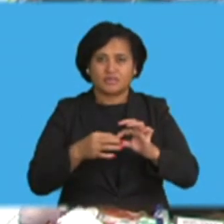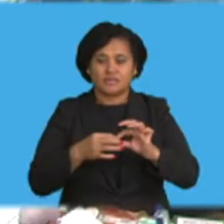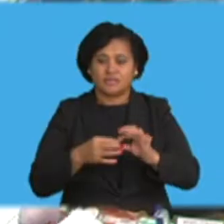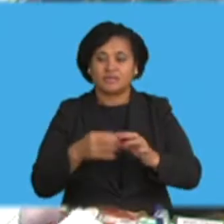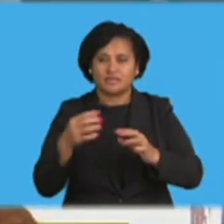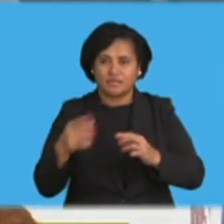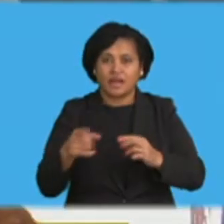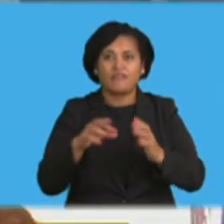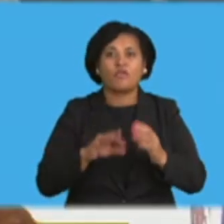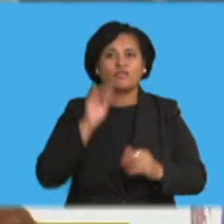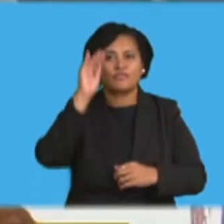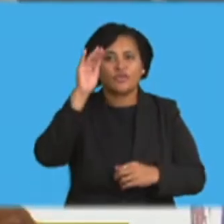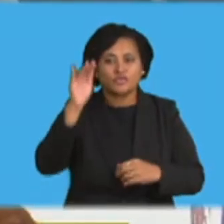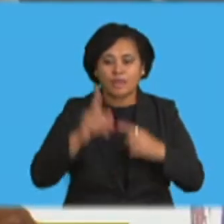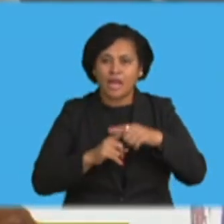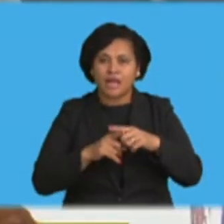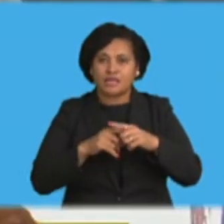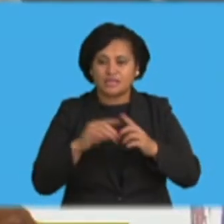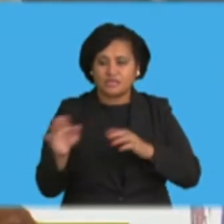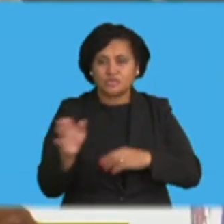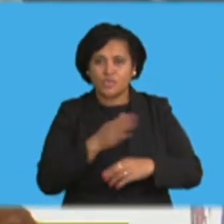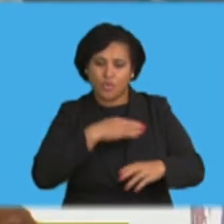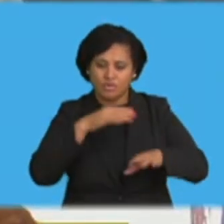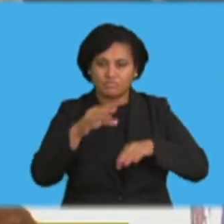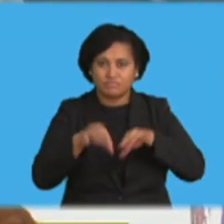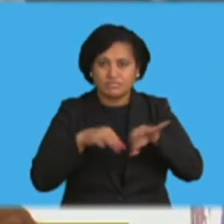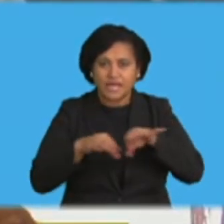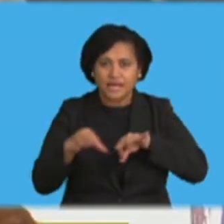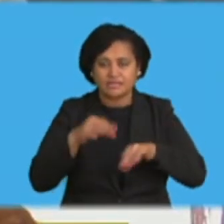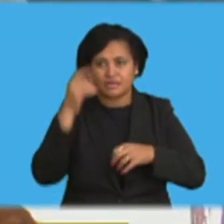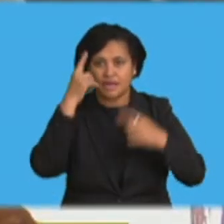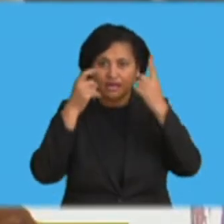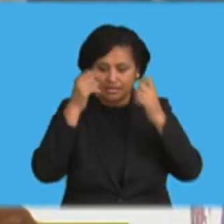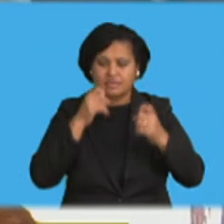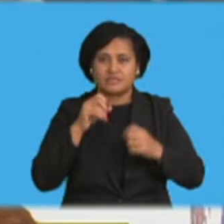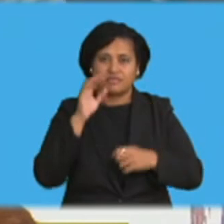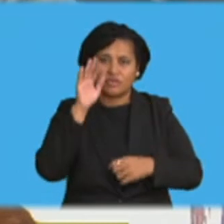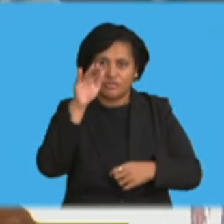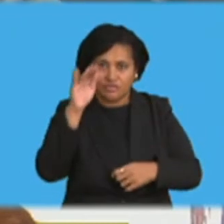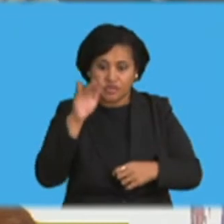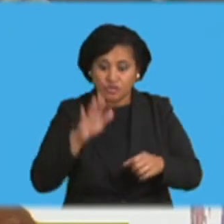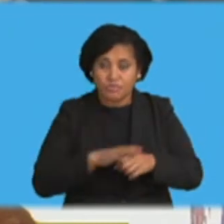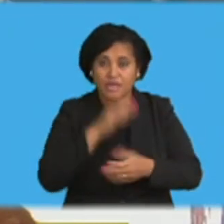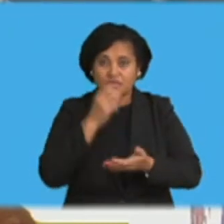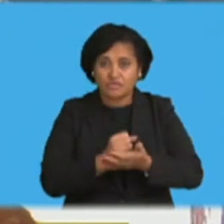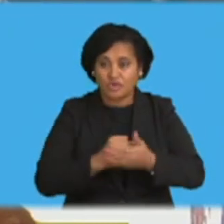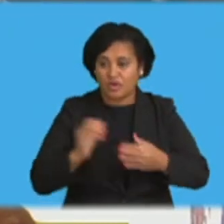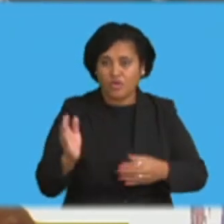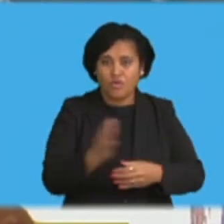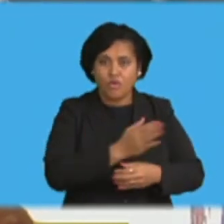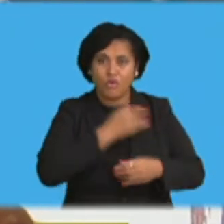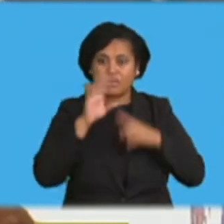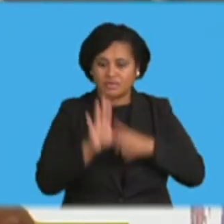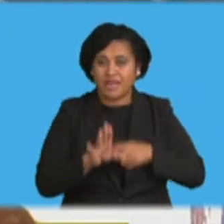youth-led initiatives to influence decision makers and ensure young people have a voice in their